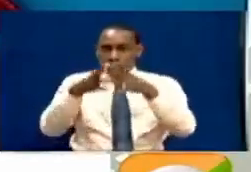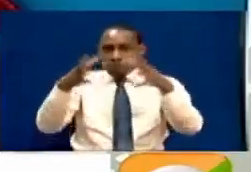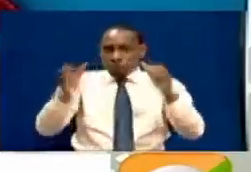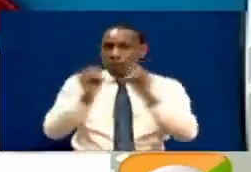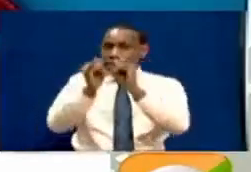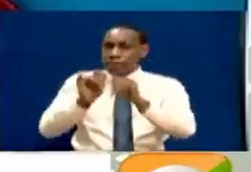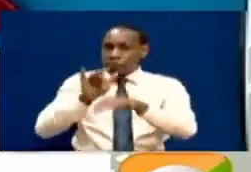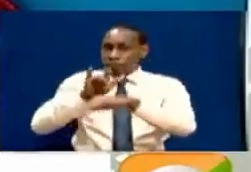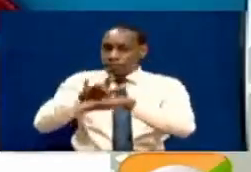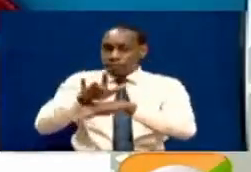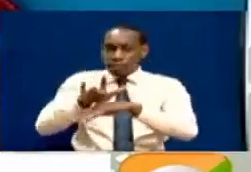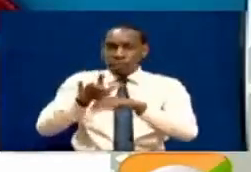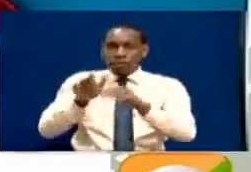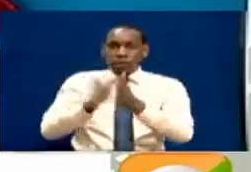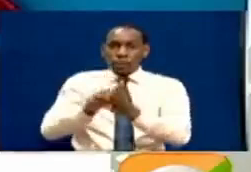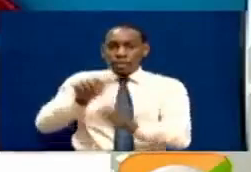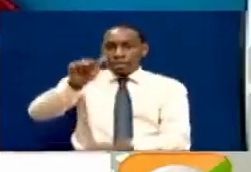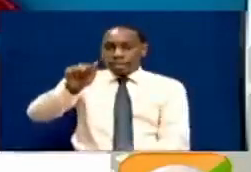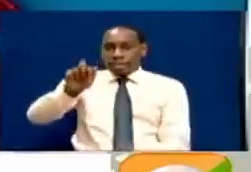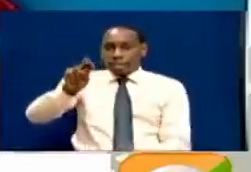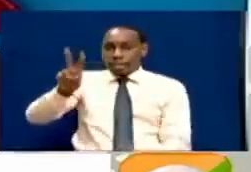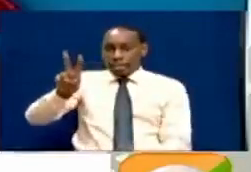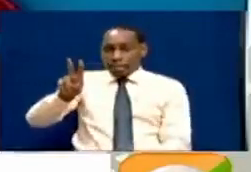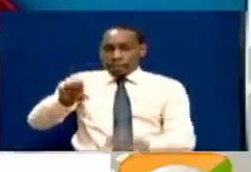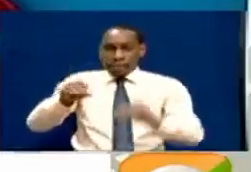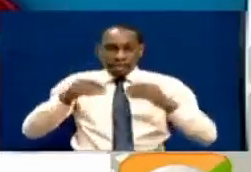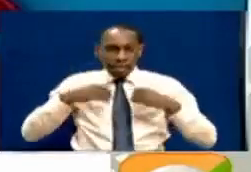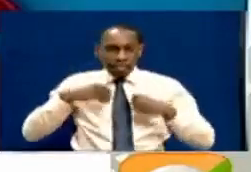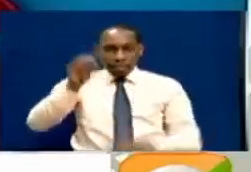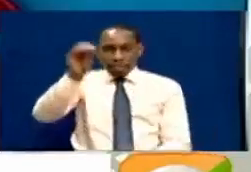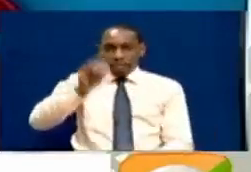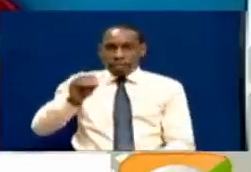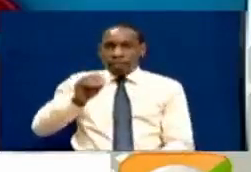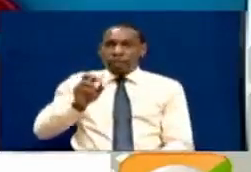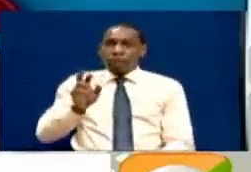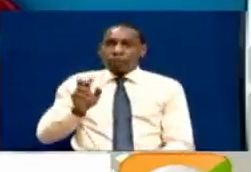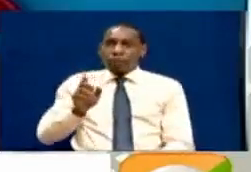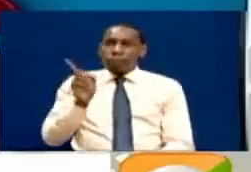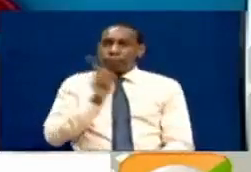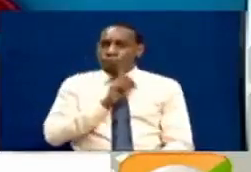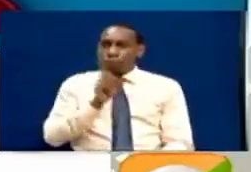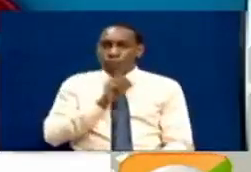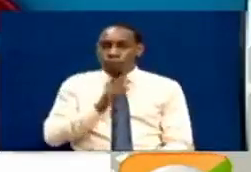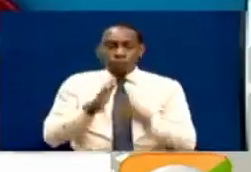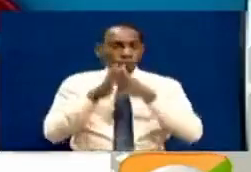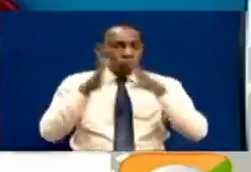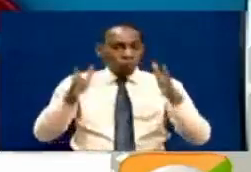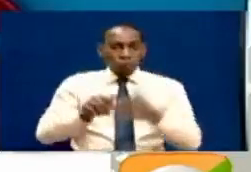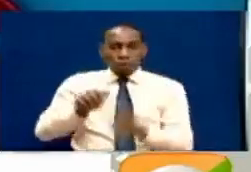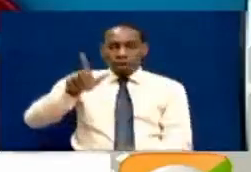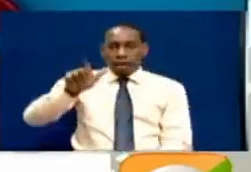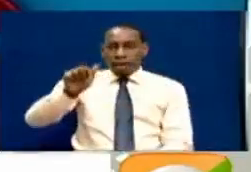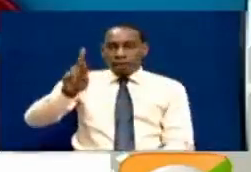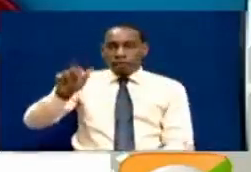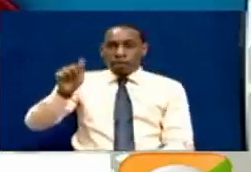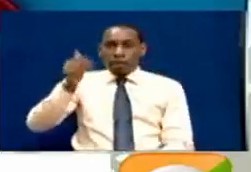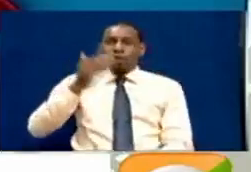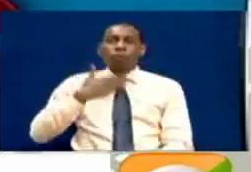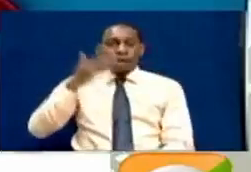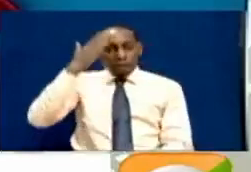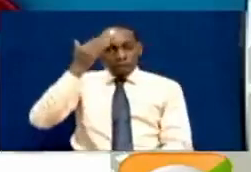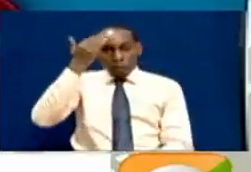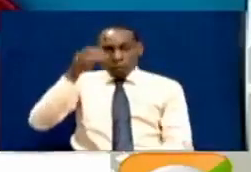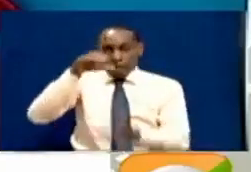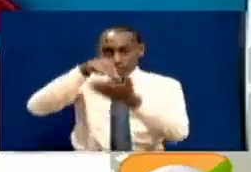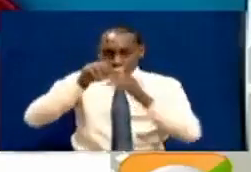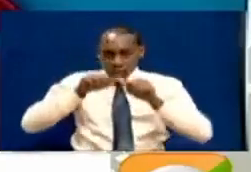new infections, with their ARV adherence rate posing a great danger. Laura Otieno sought to find out why this